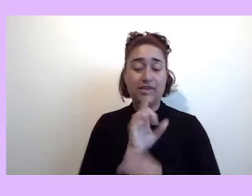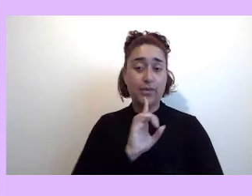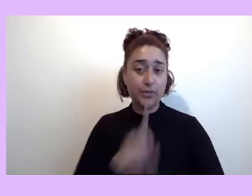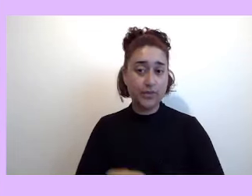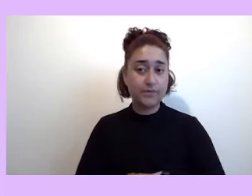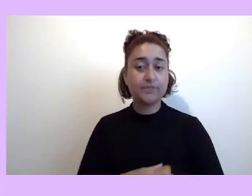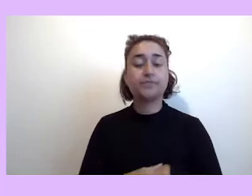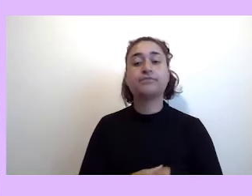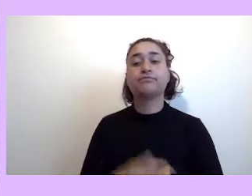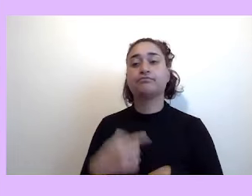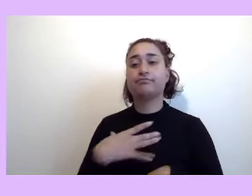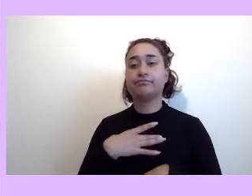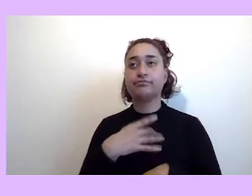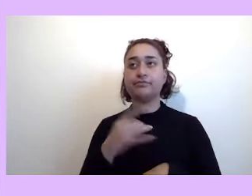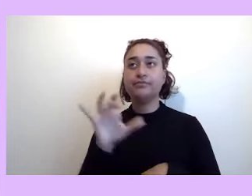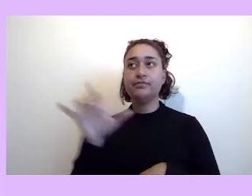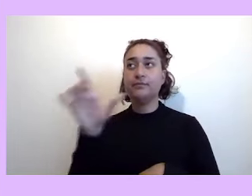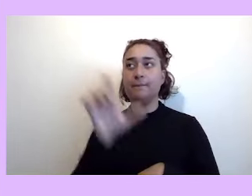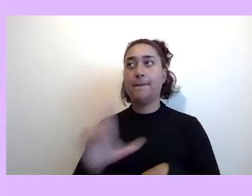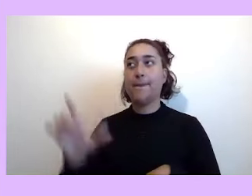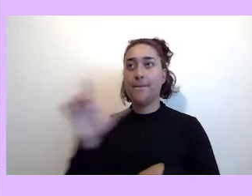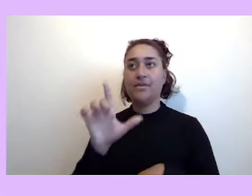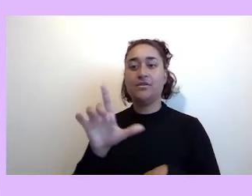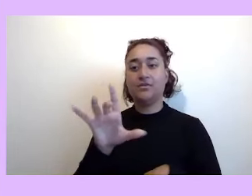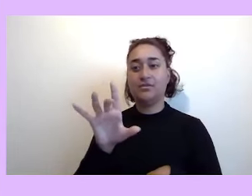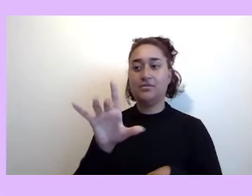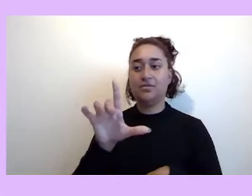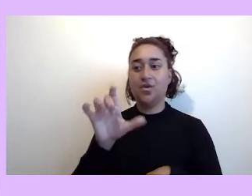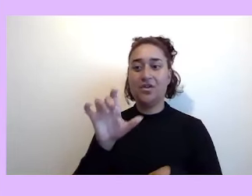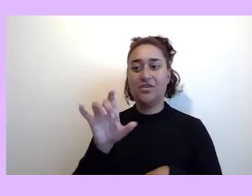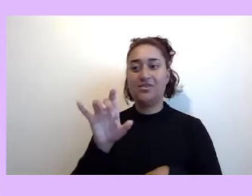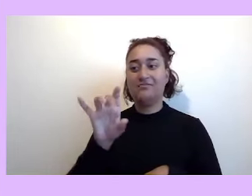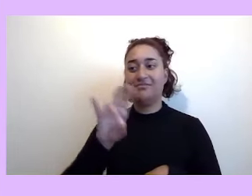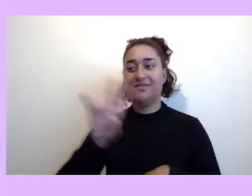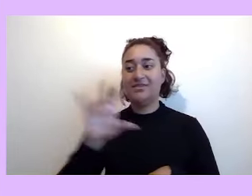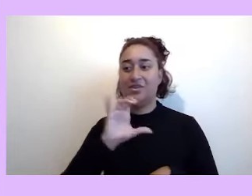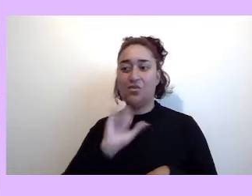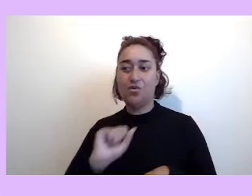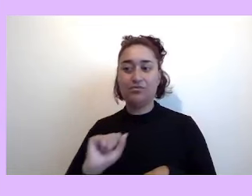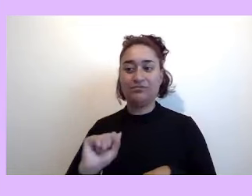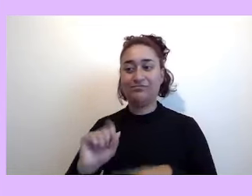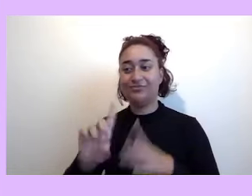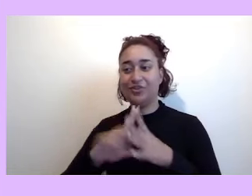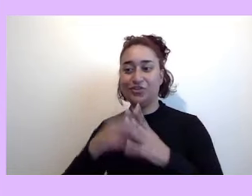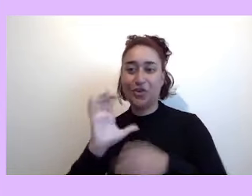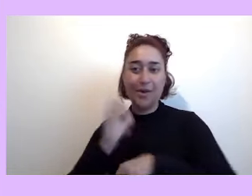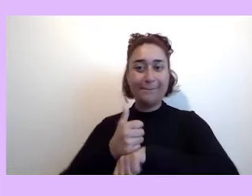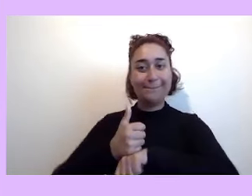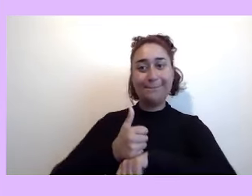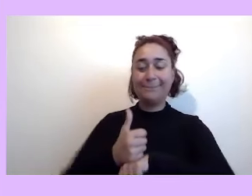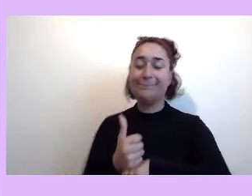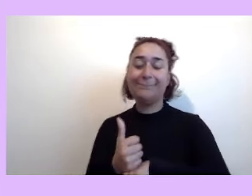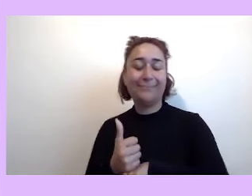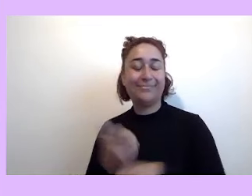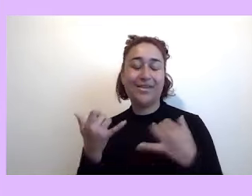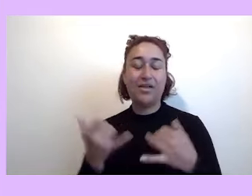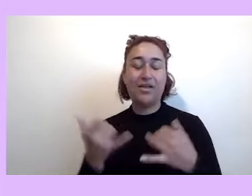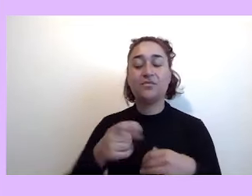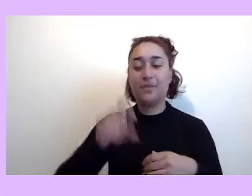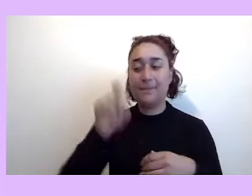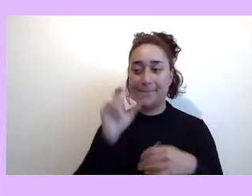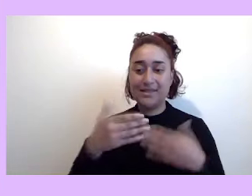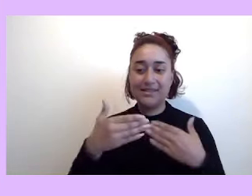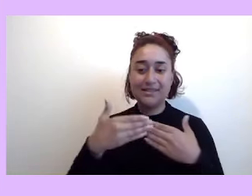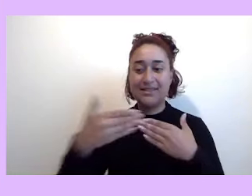I like to think of the library as a 177-year-old startup at this point, because we must continue